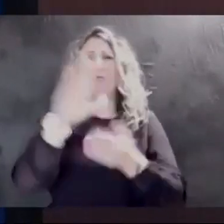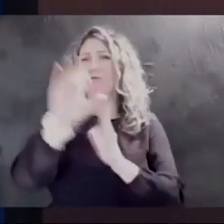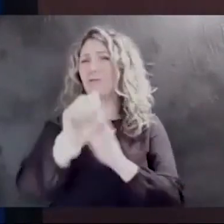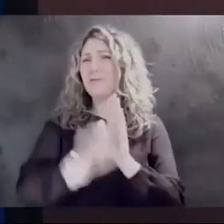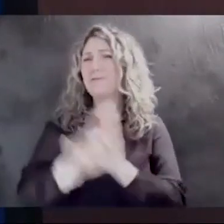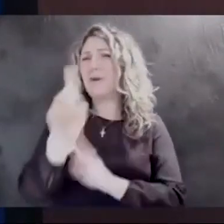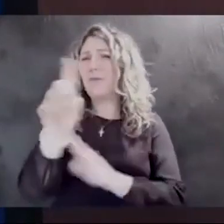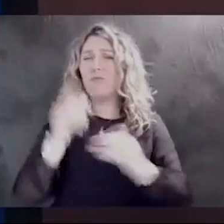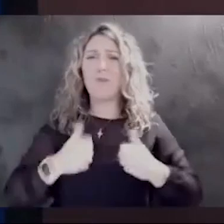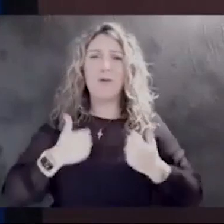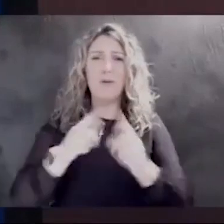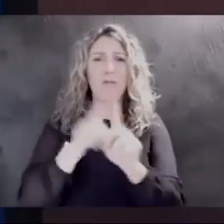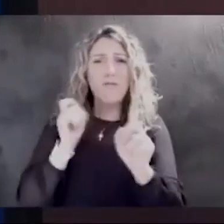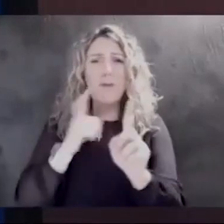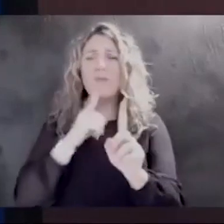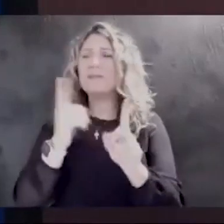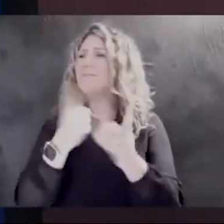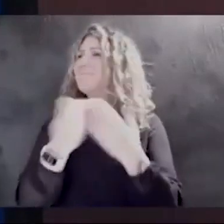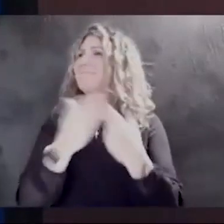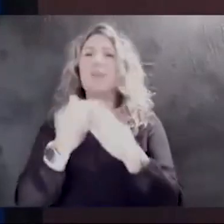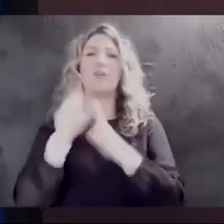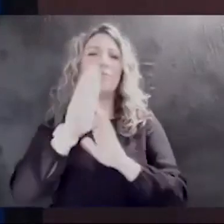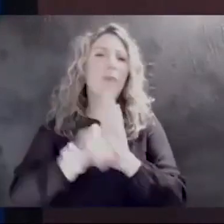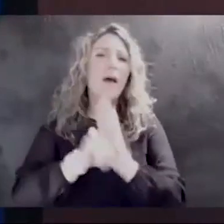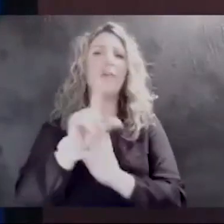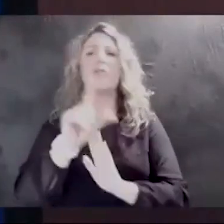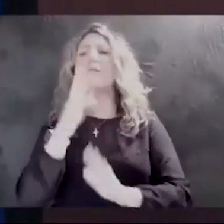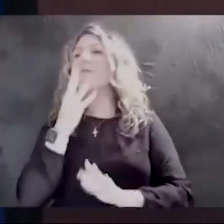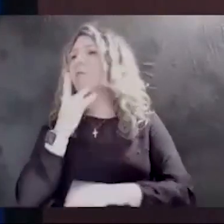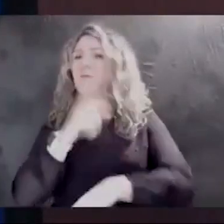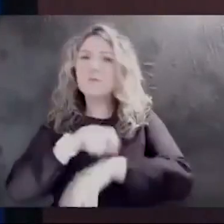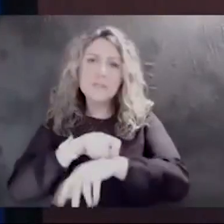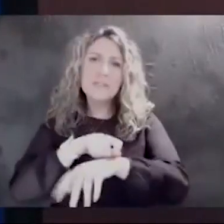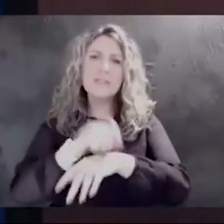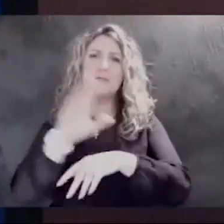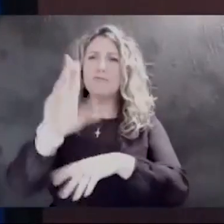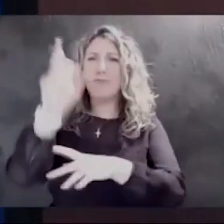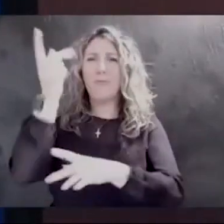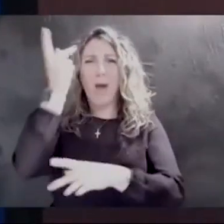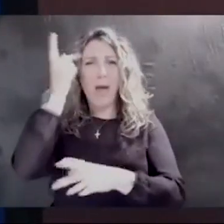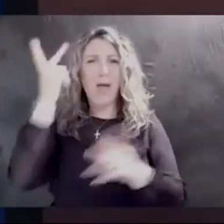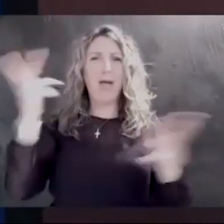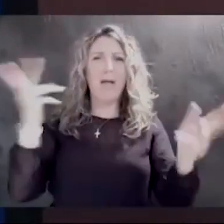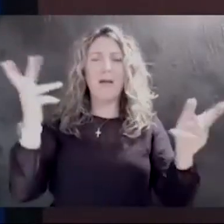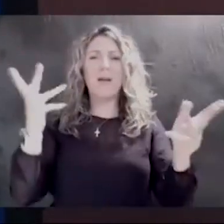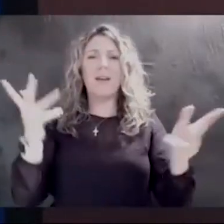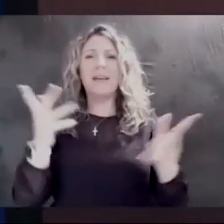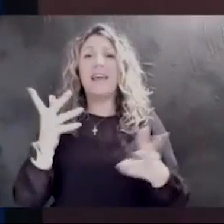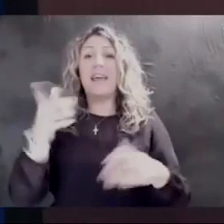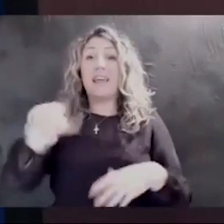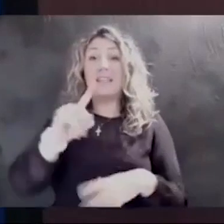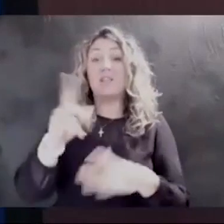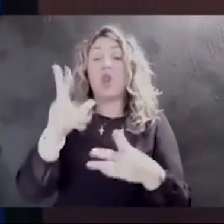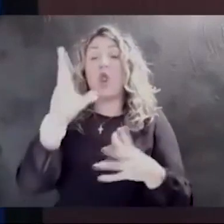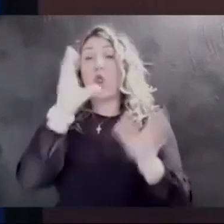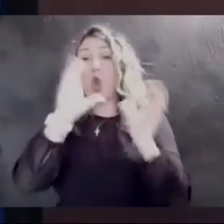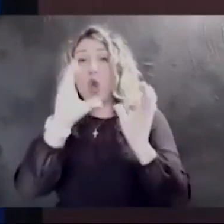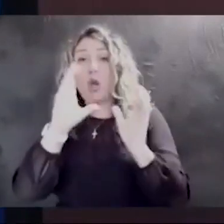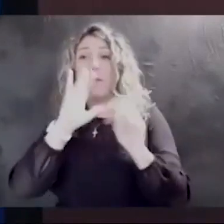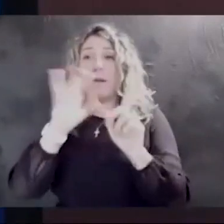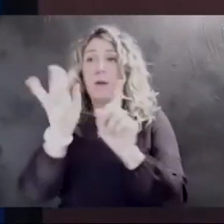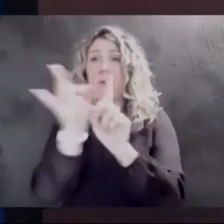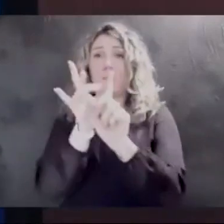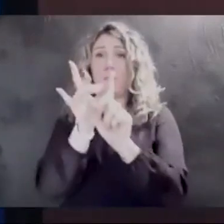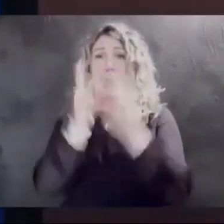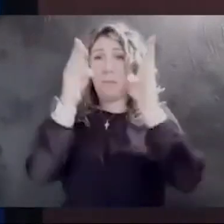is. It doesn't care what your political affiliation is. Delta virus is looking for a home. and that's going to find your home and those who are